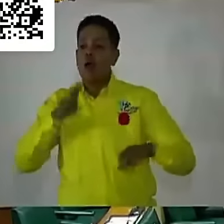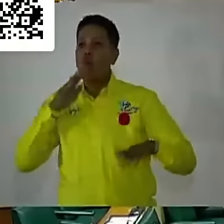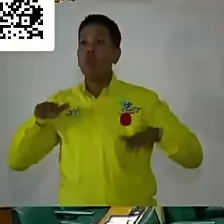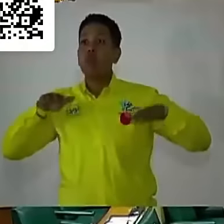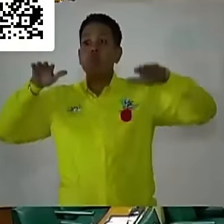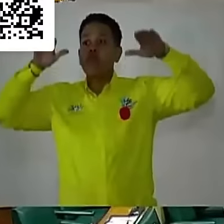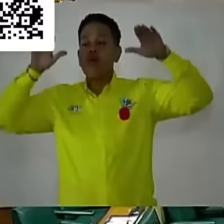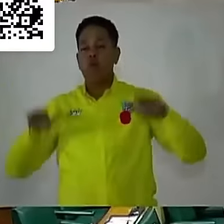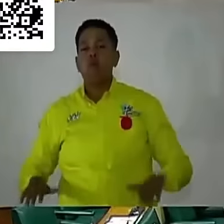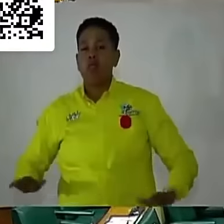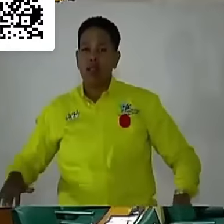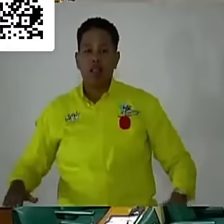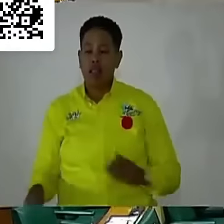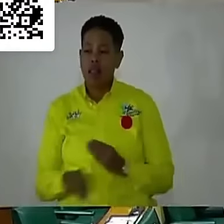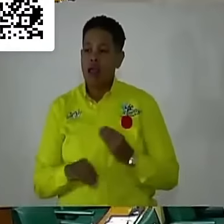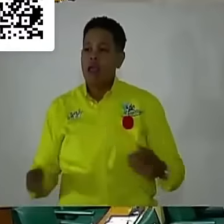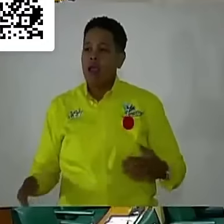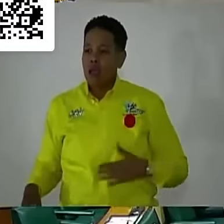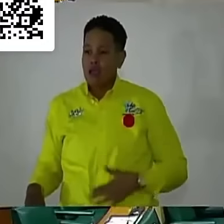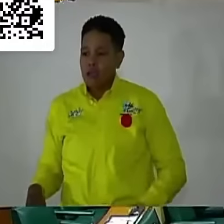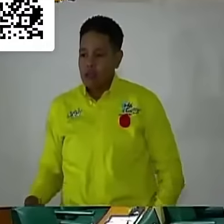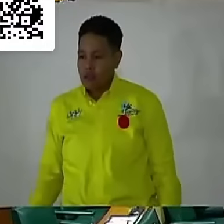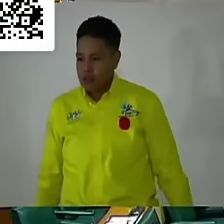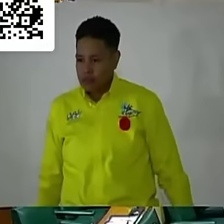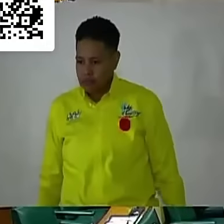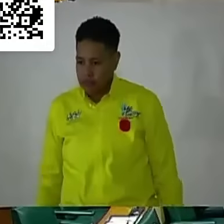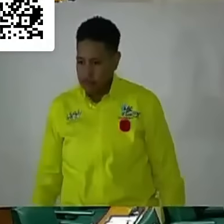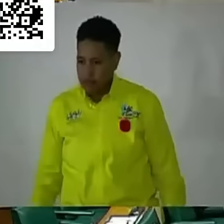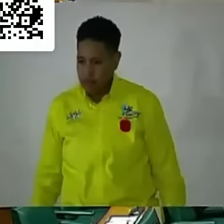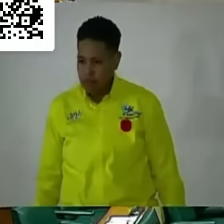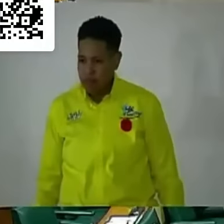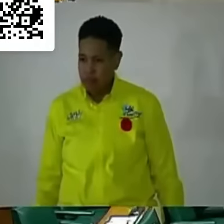receded, and